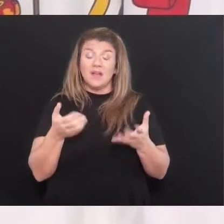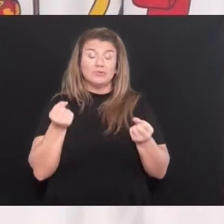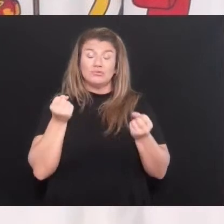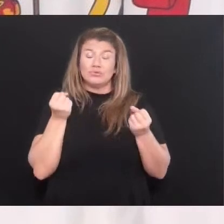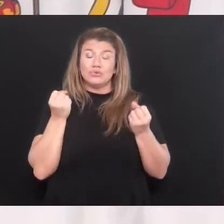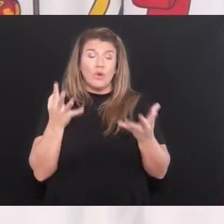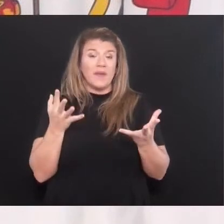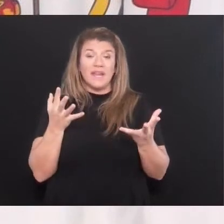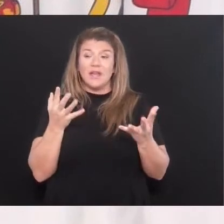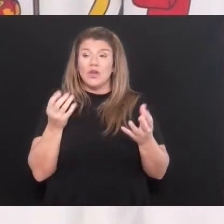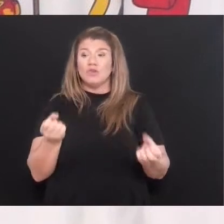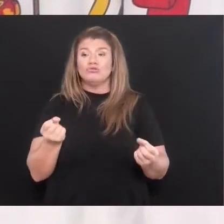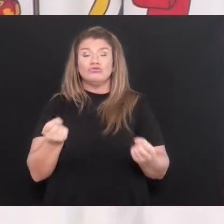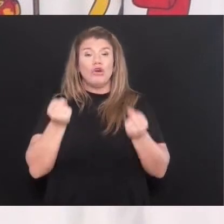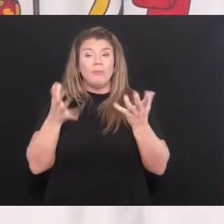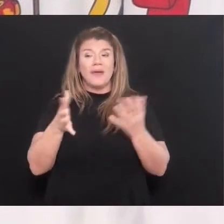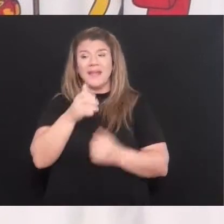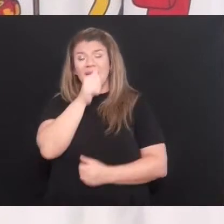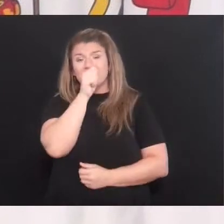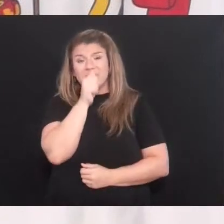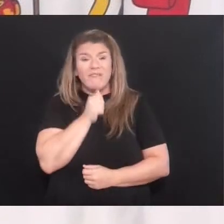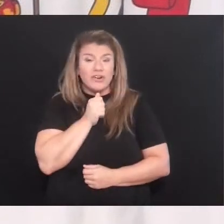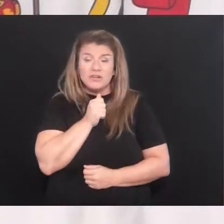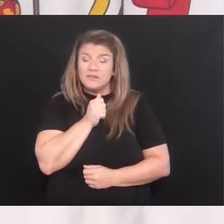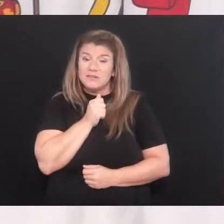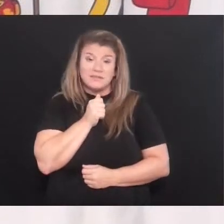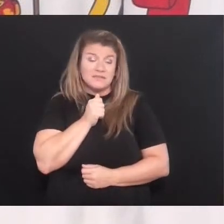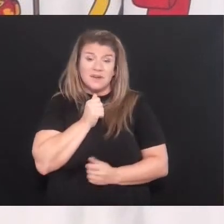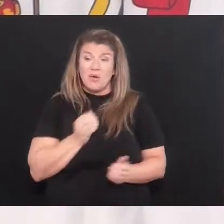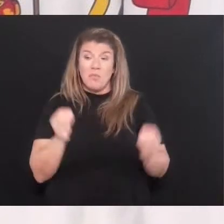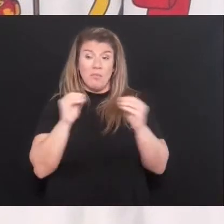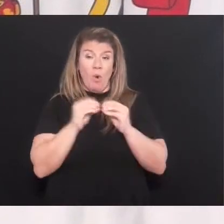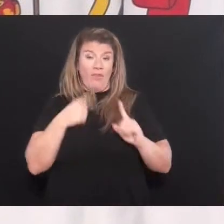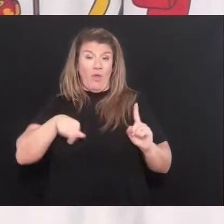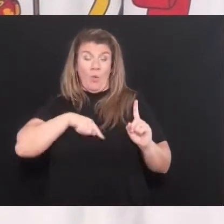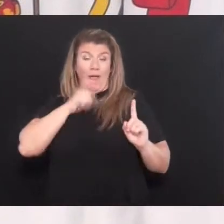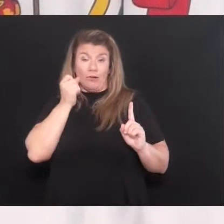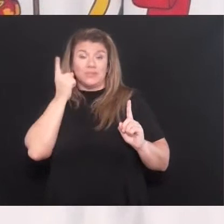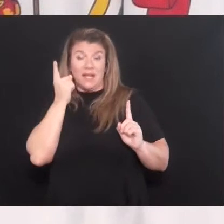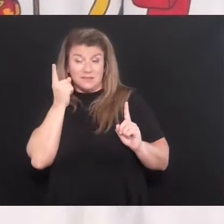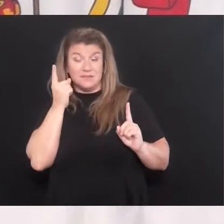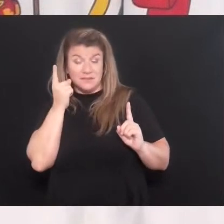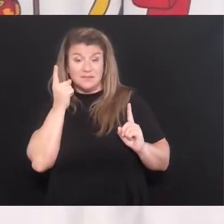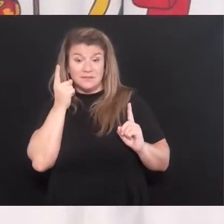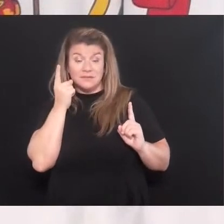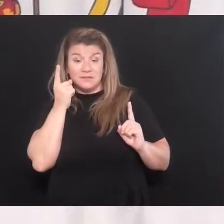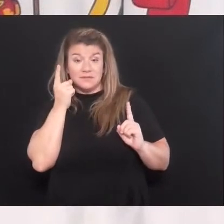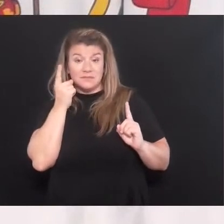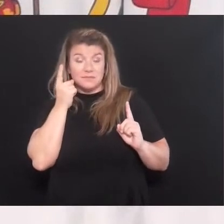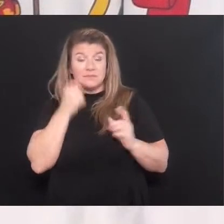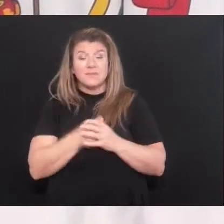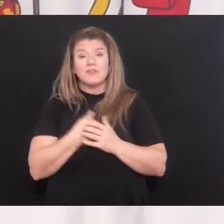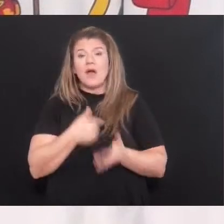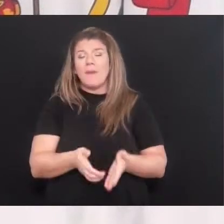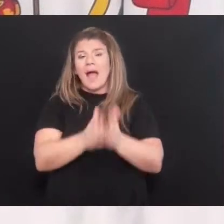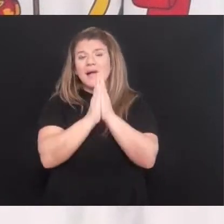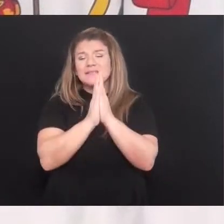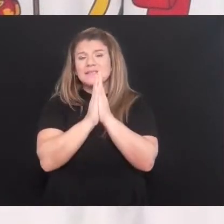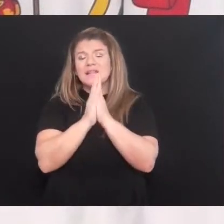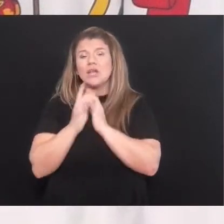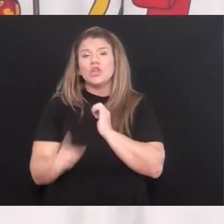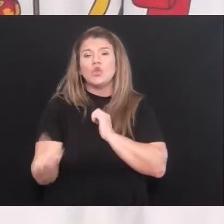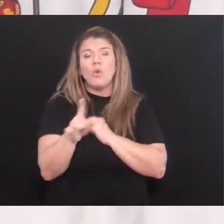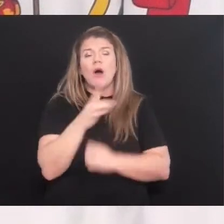many have suffered beyond belief. And you know, I ask that you'll